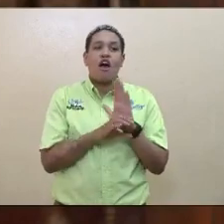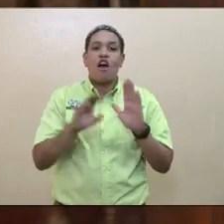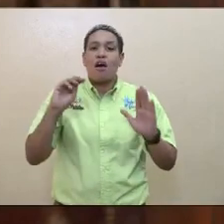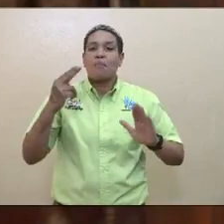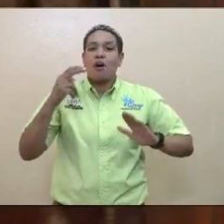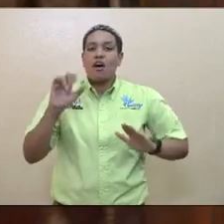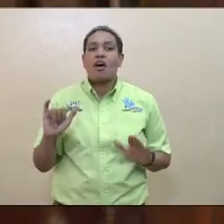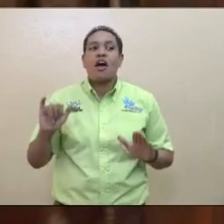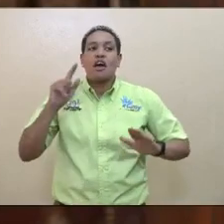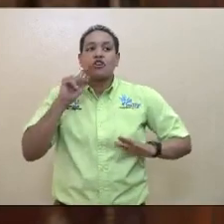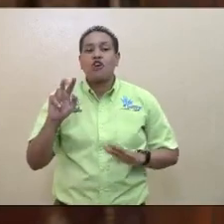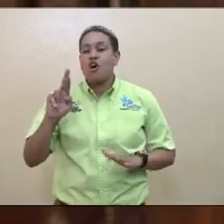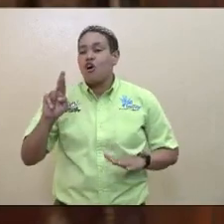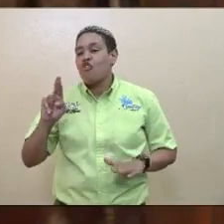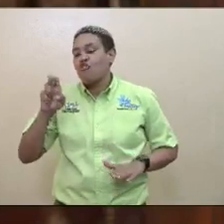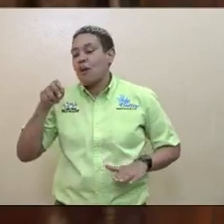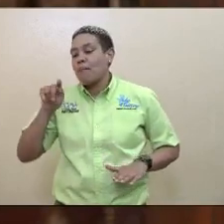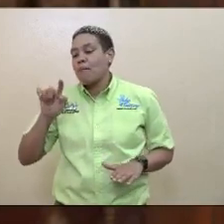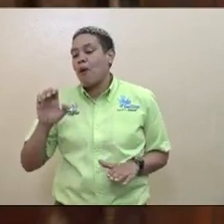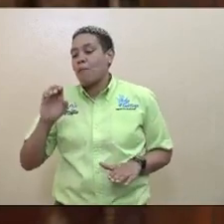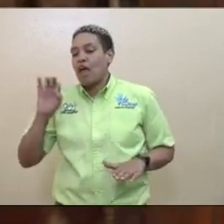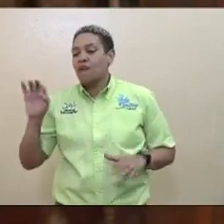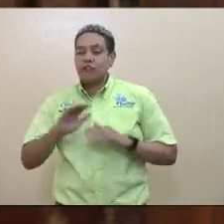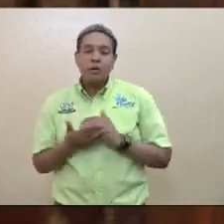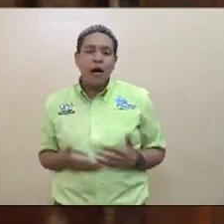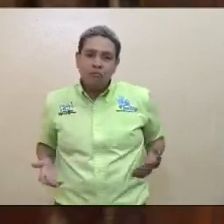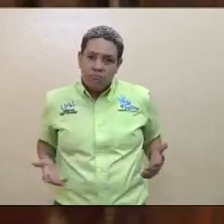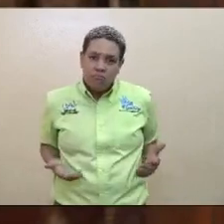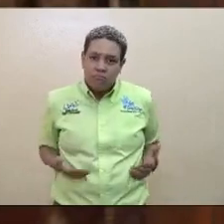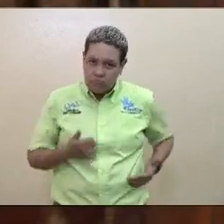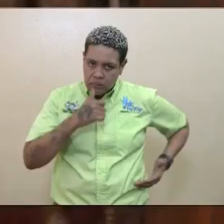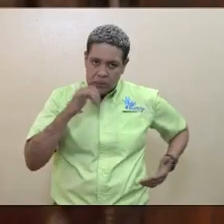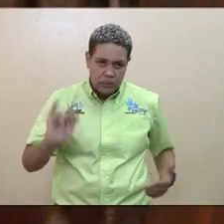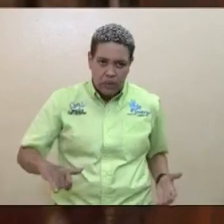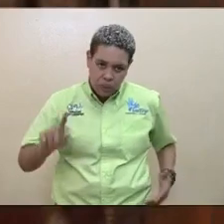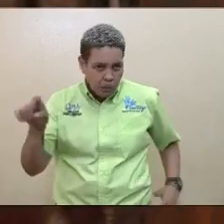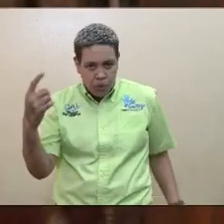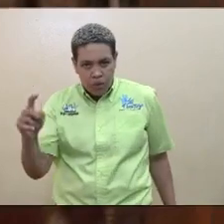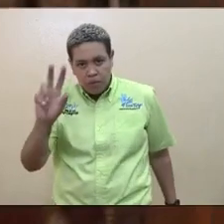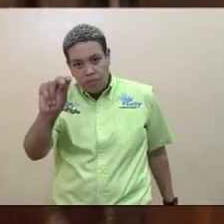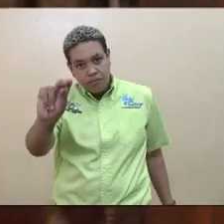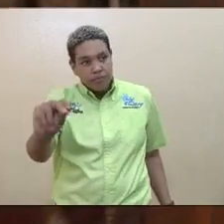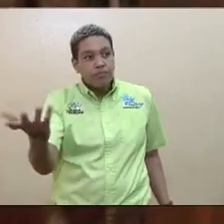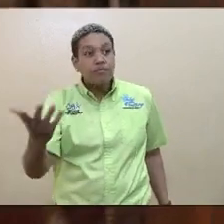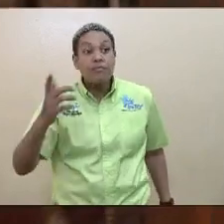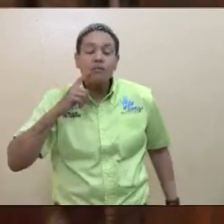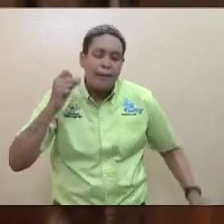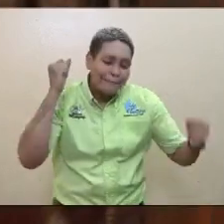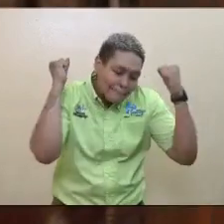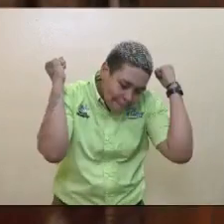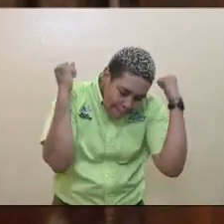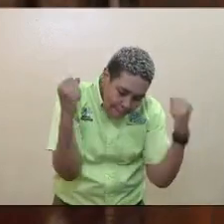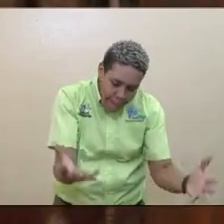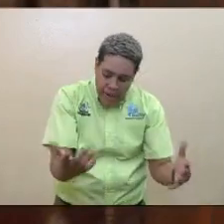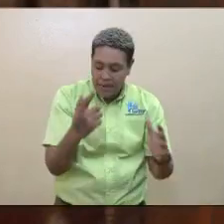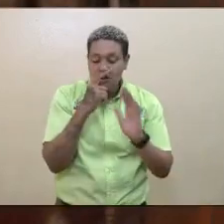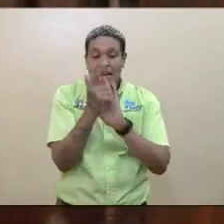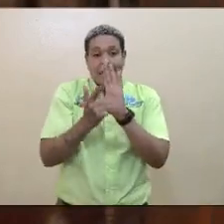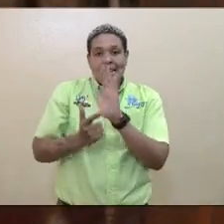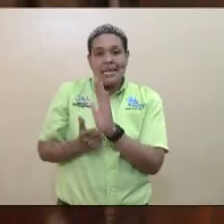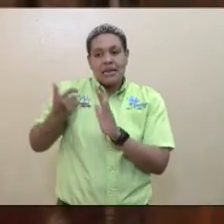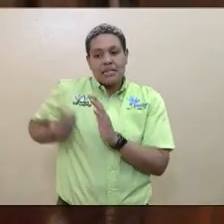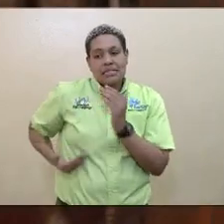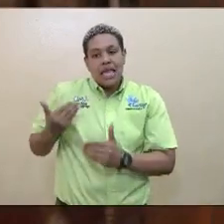to a republic. That is not the case. There are many legal